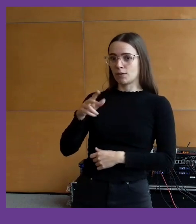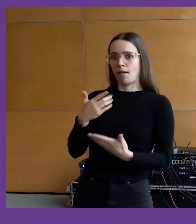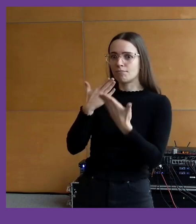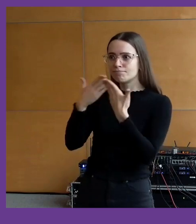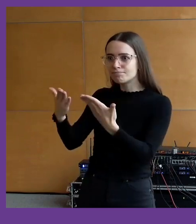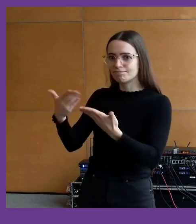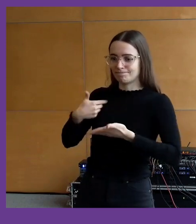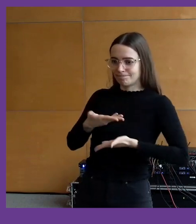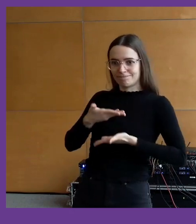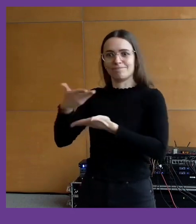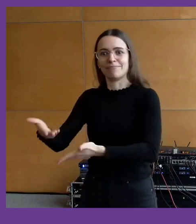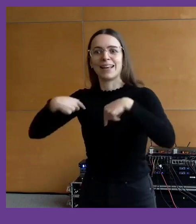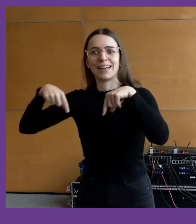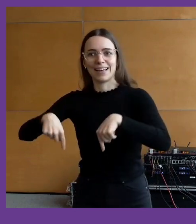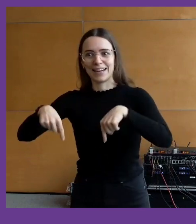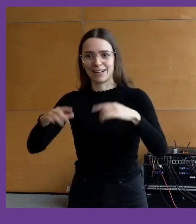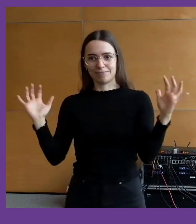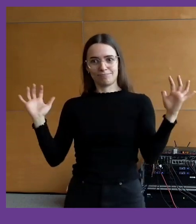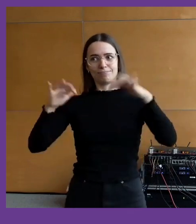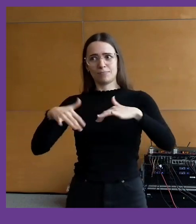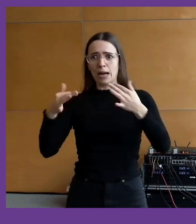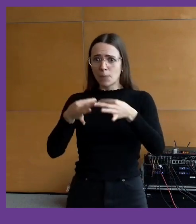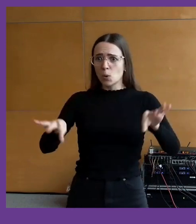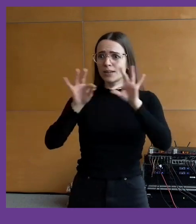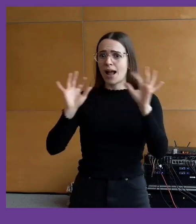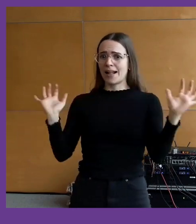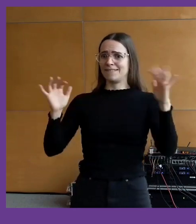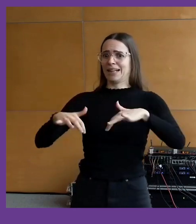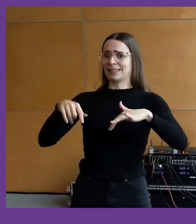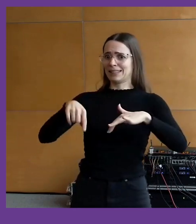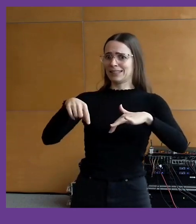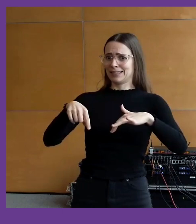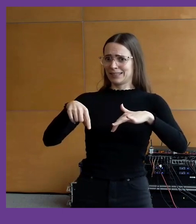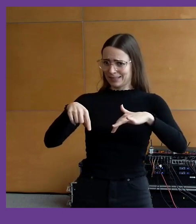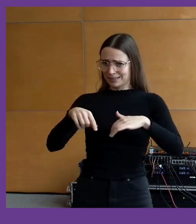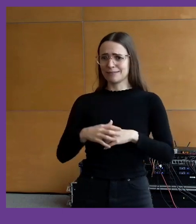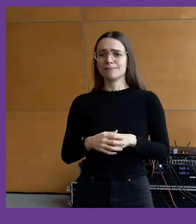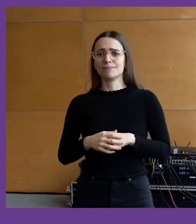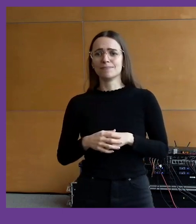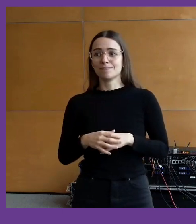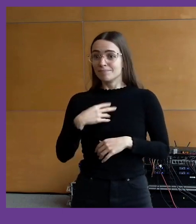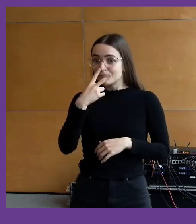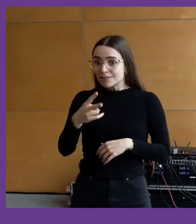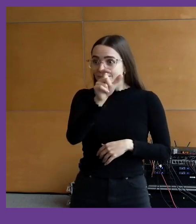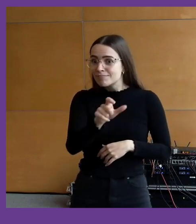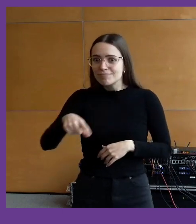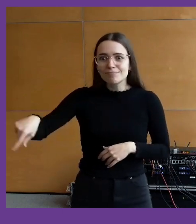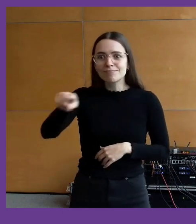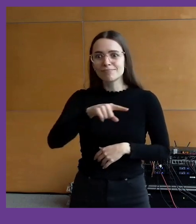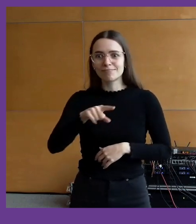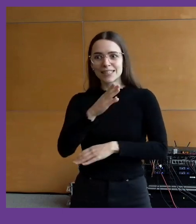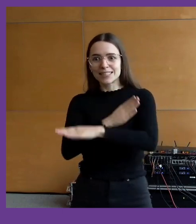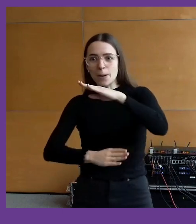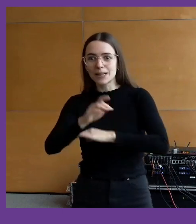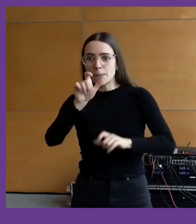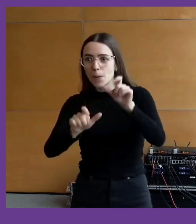from the perspective of the realizing the rights of persons with disabilities, the right to